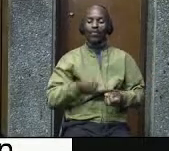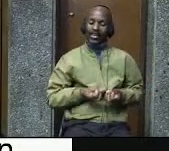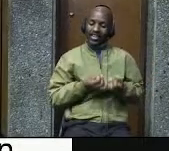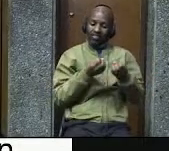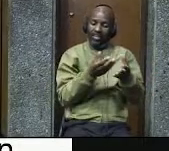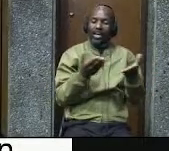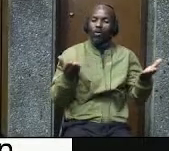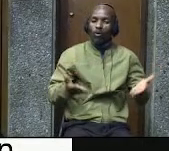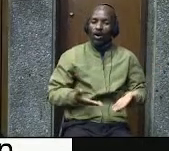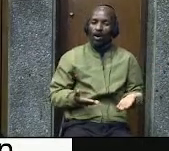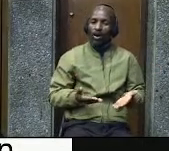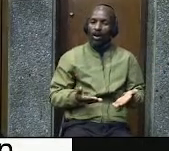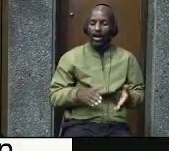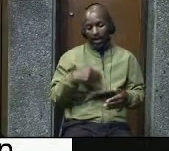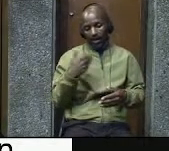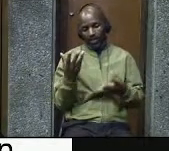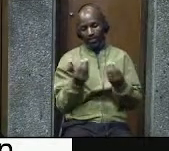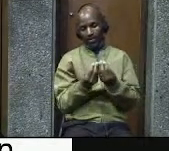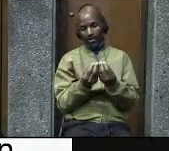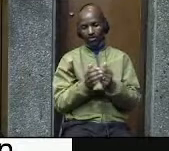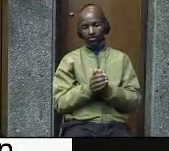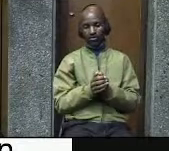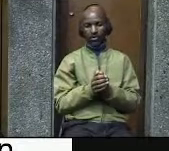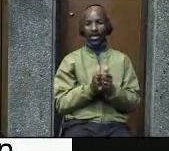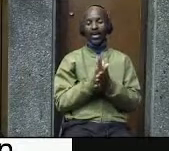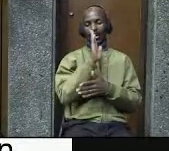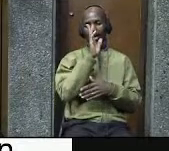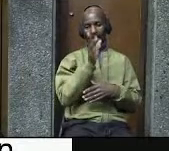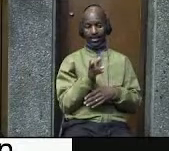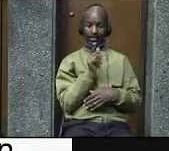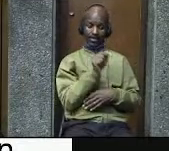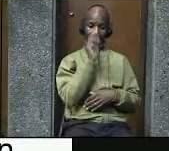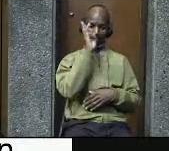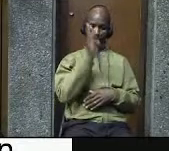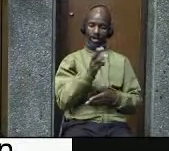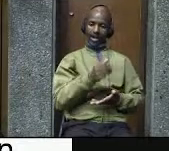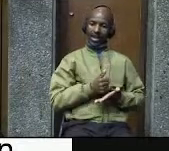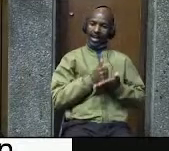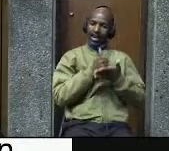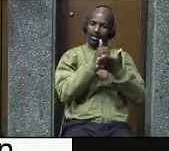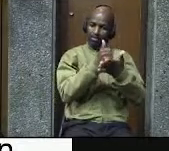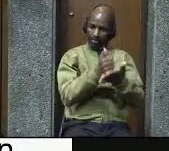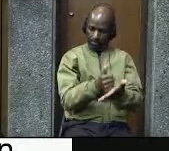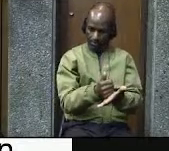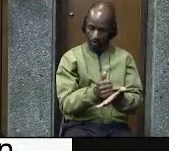where and so forth. And that will assist